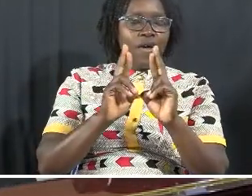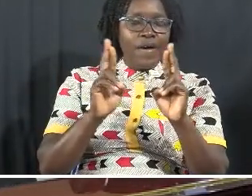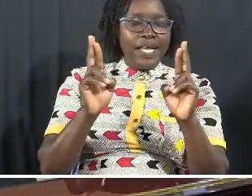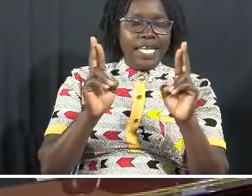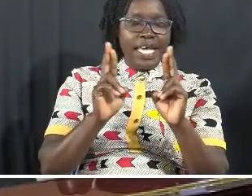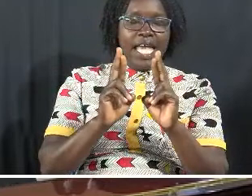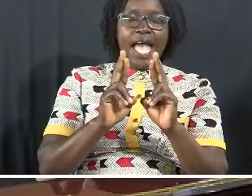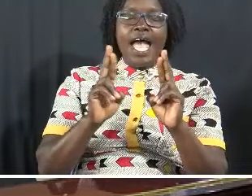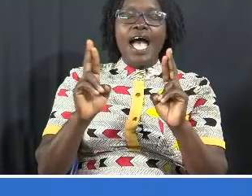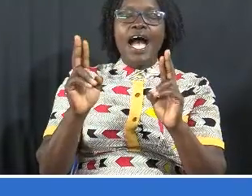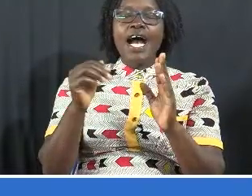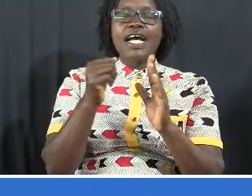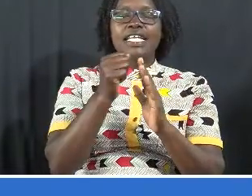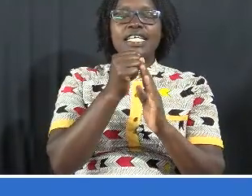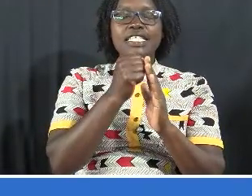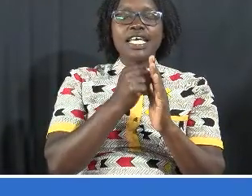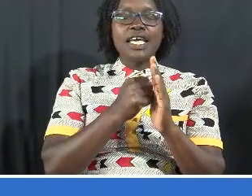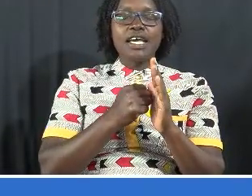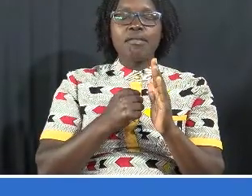mlangoni